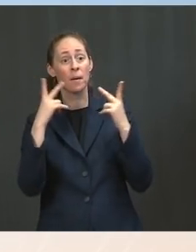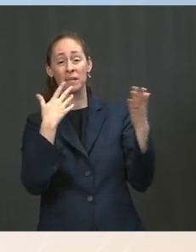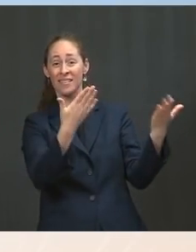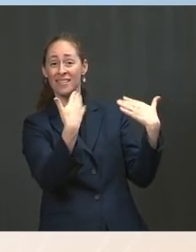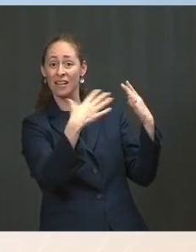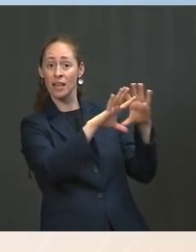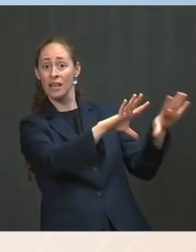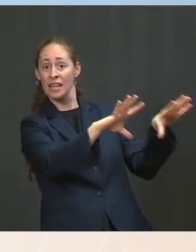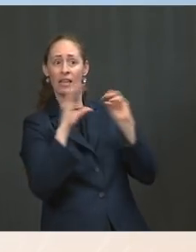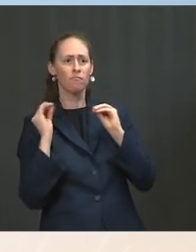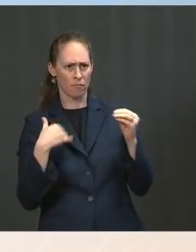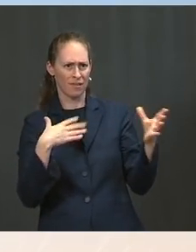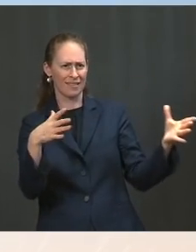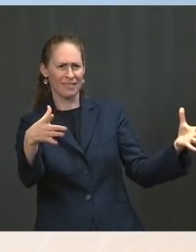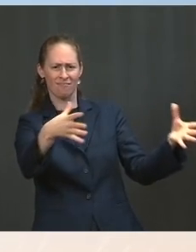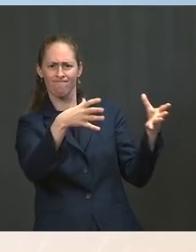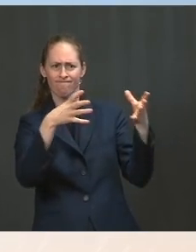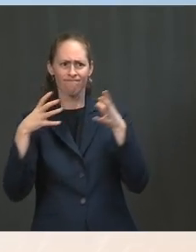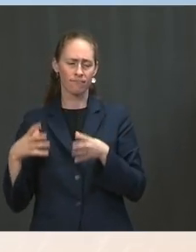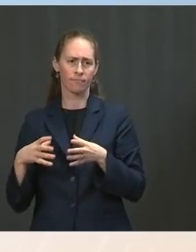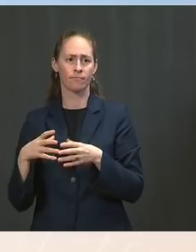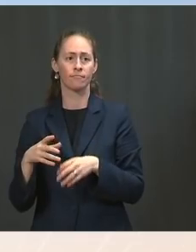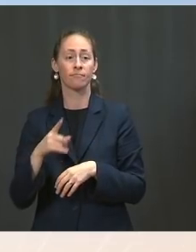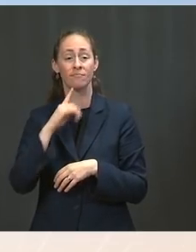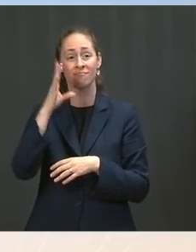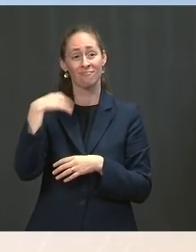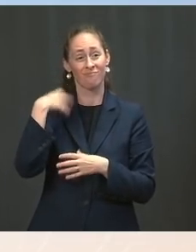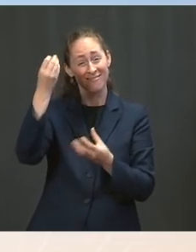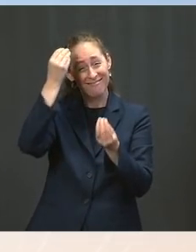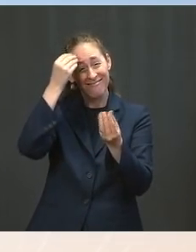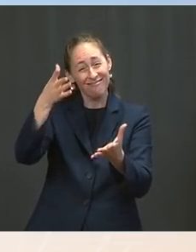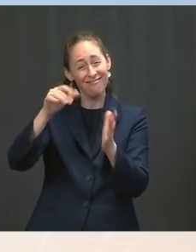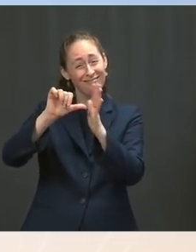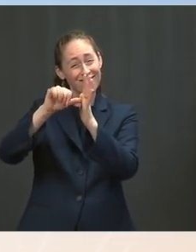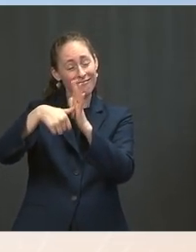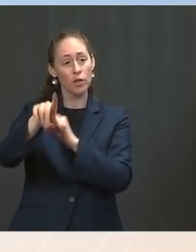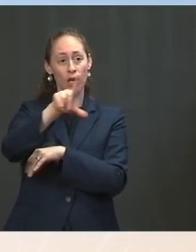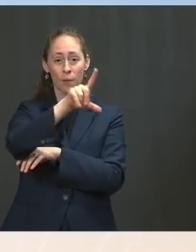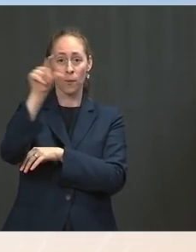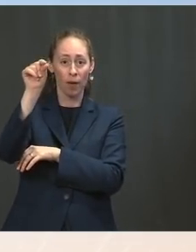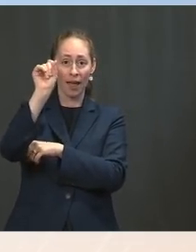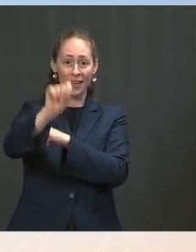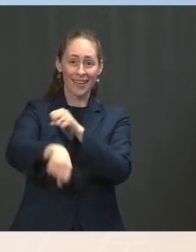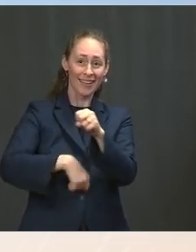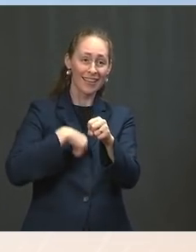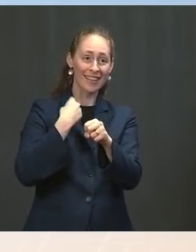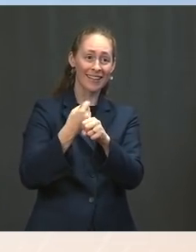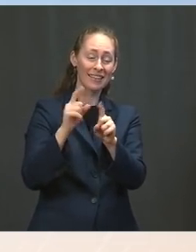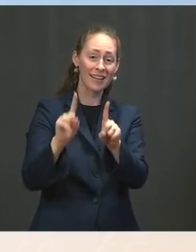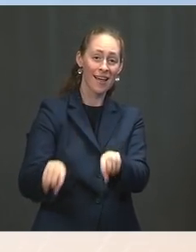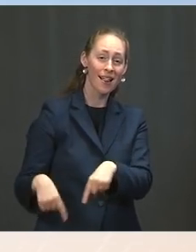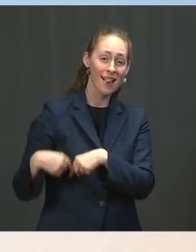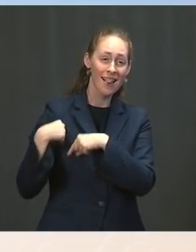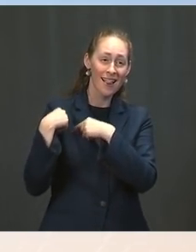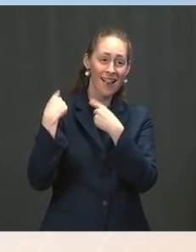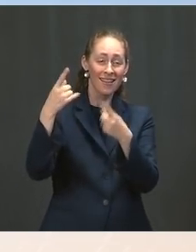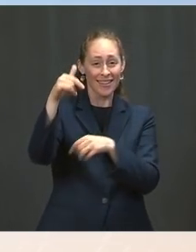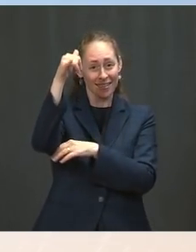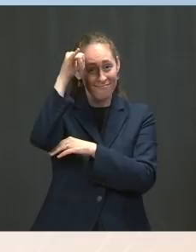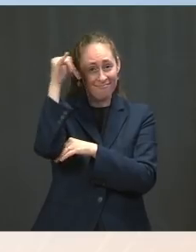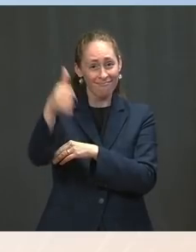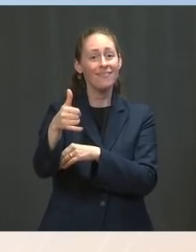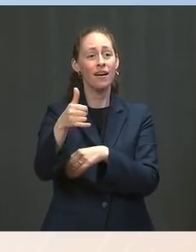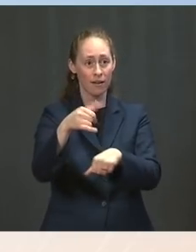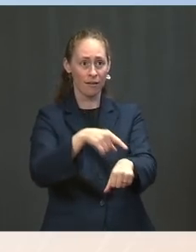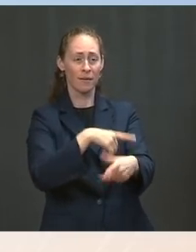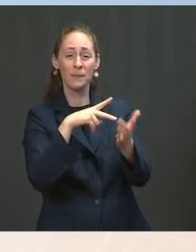that there has been 20 years of conflict in Afghanistan, the sheer number of Afghans who in one way or another have worked for the United States, I'm not